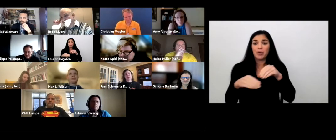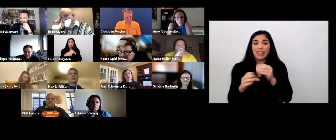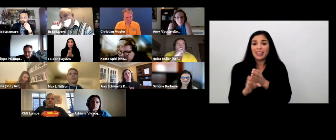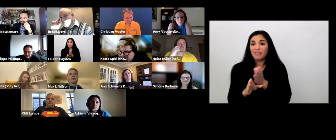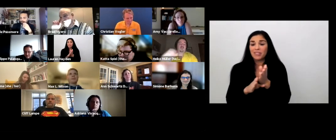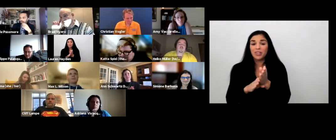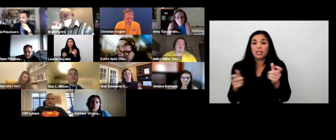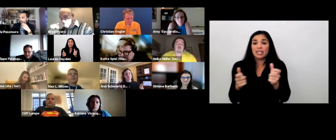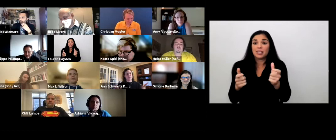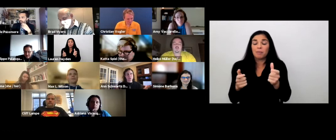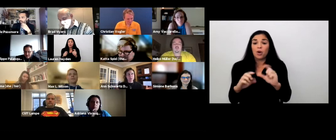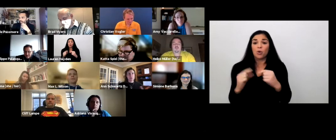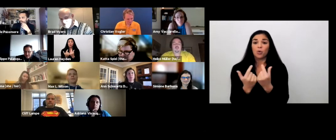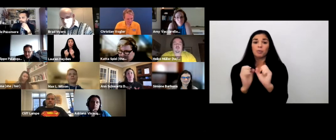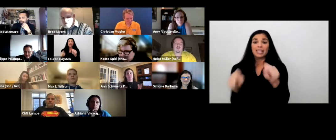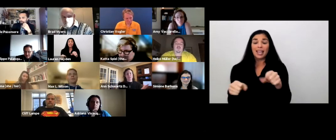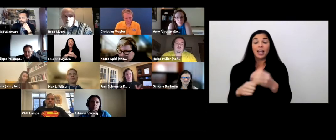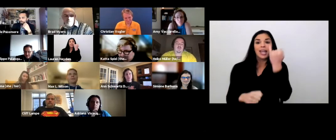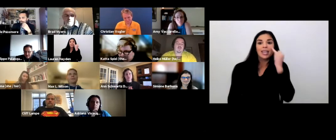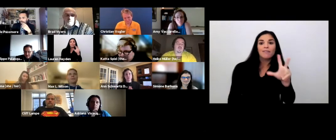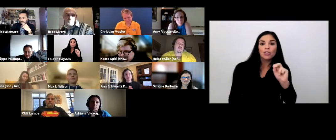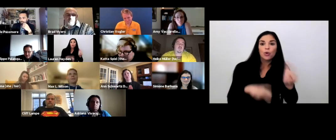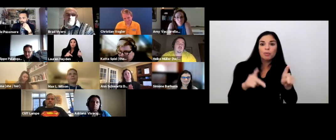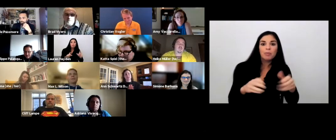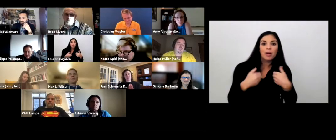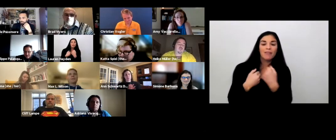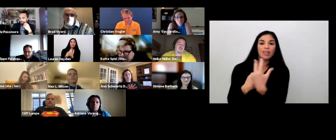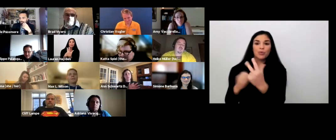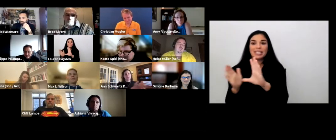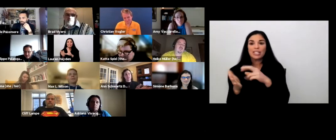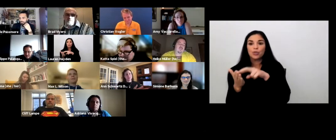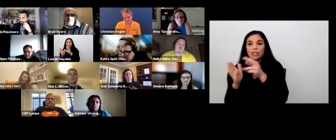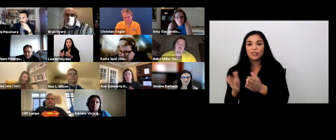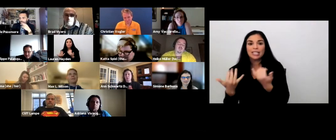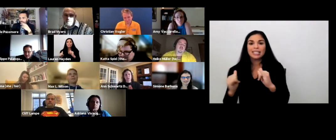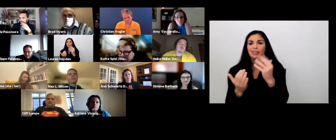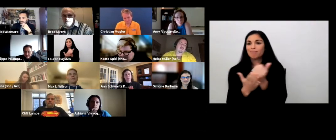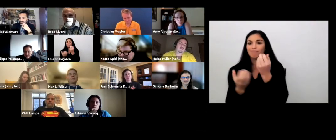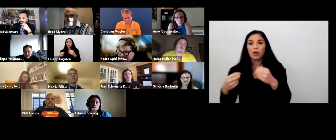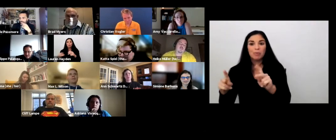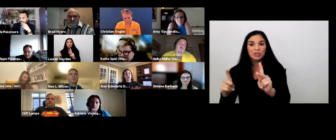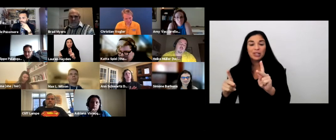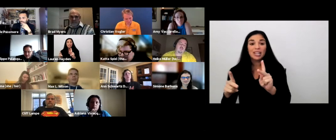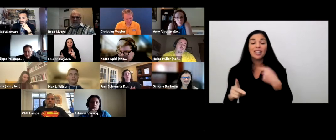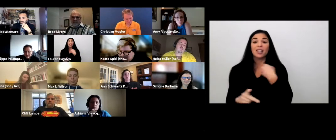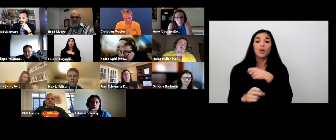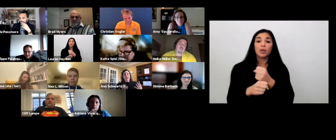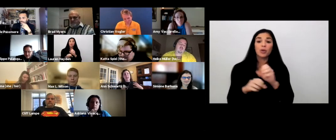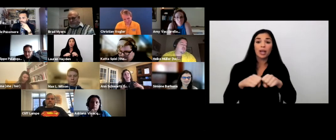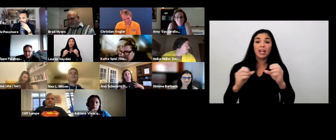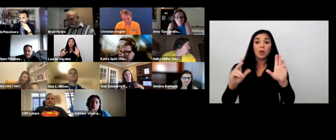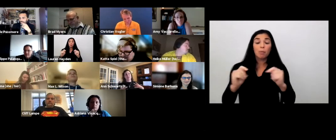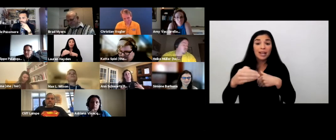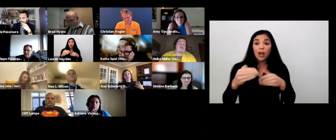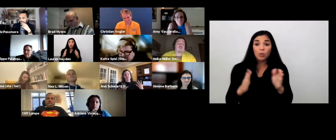groups. Even if it was 30 people and we had three senior researchers, it's still an opportunity. And then we created breakout rooms. So A,